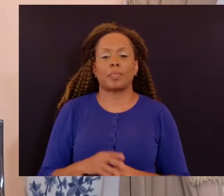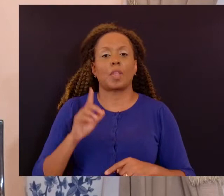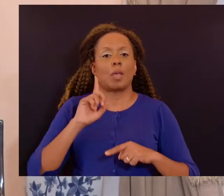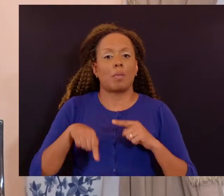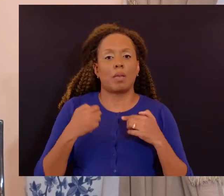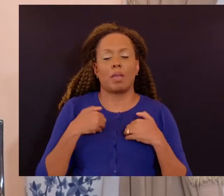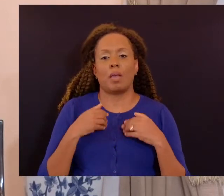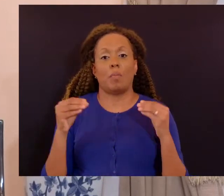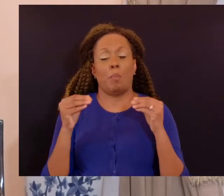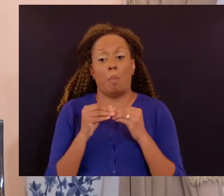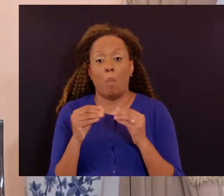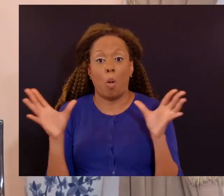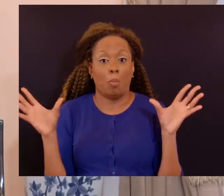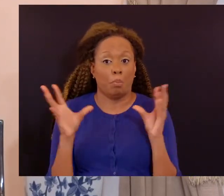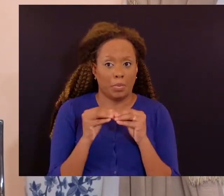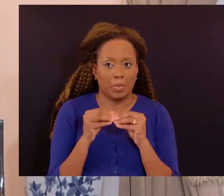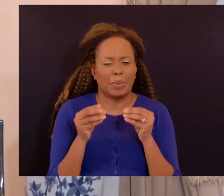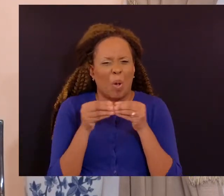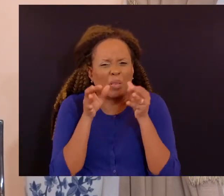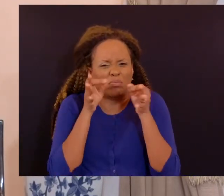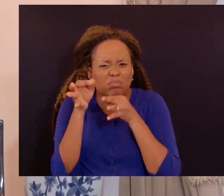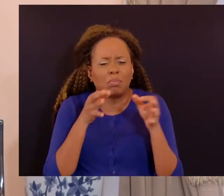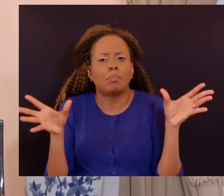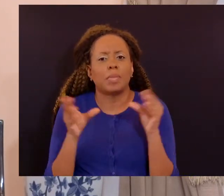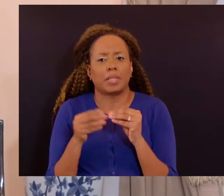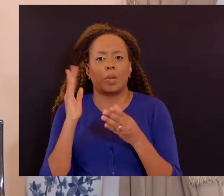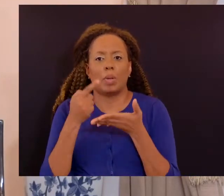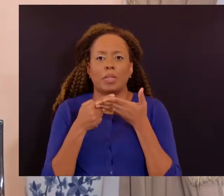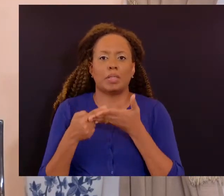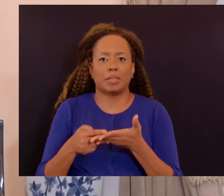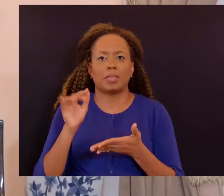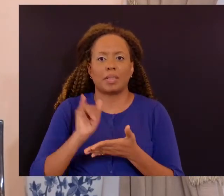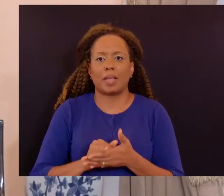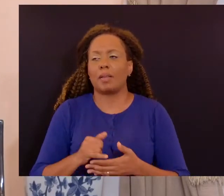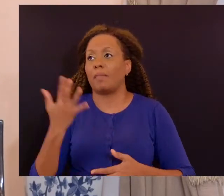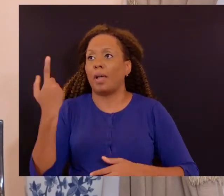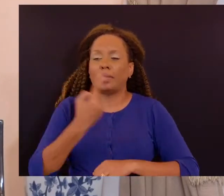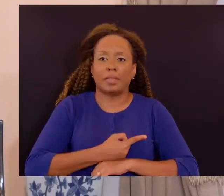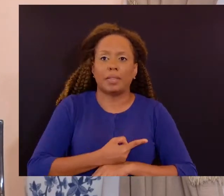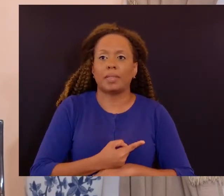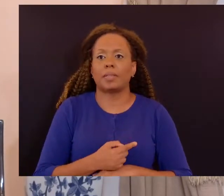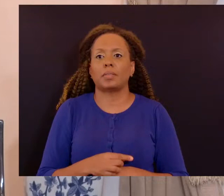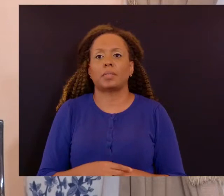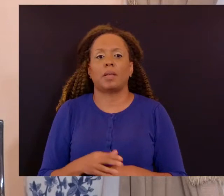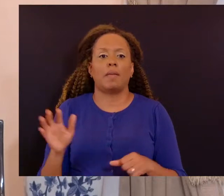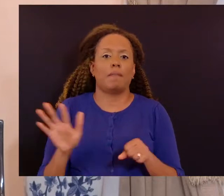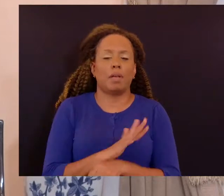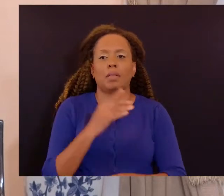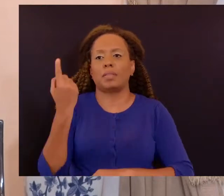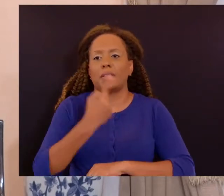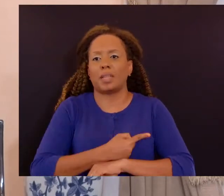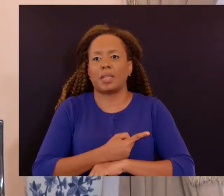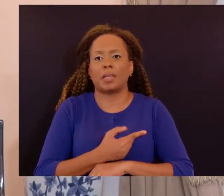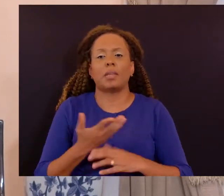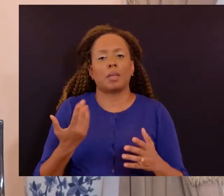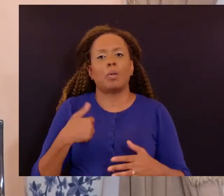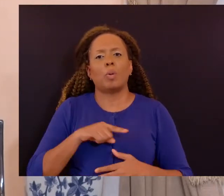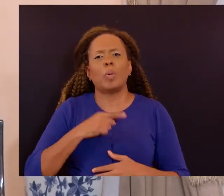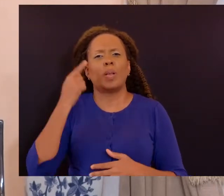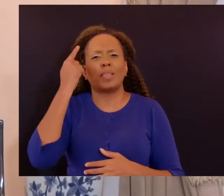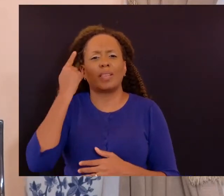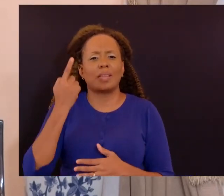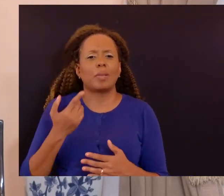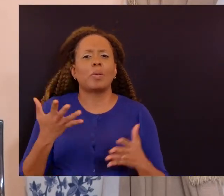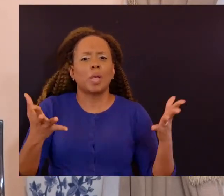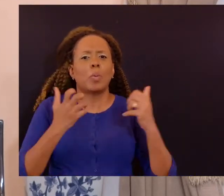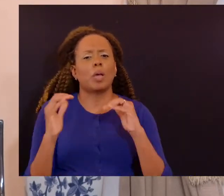meetings with the stakeholders, we can address those issues in terms of whether it's 5 days, whether it is a full day. We're not unreasonable. I think